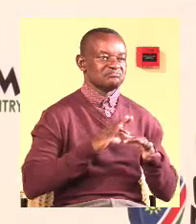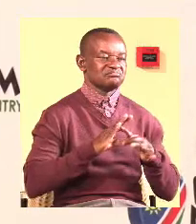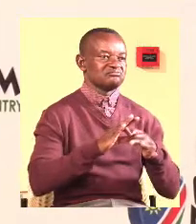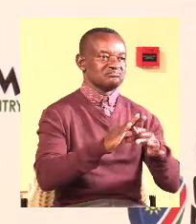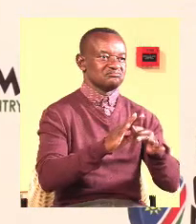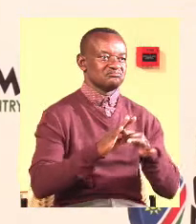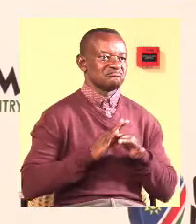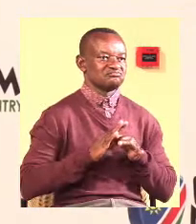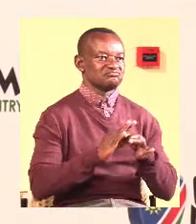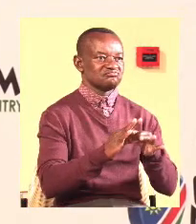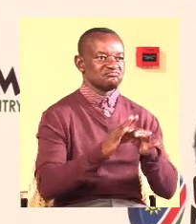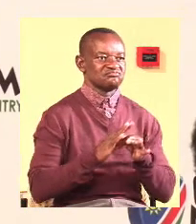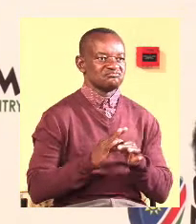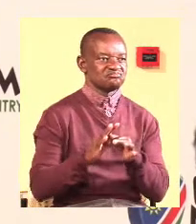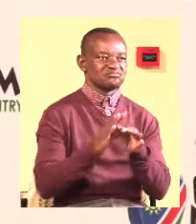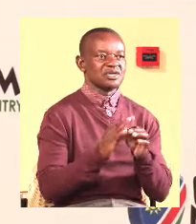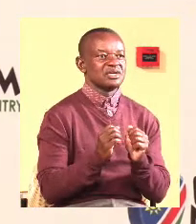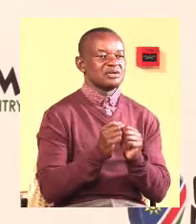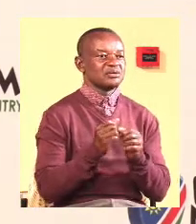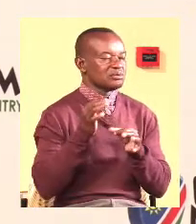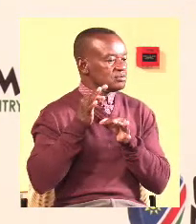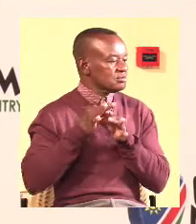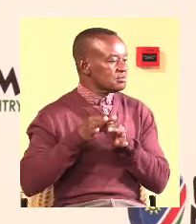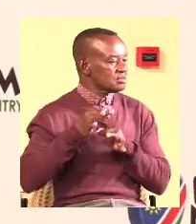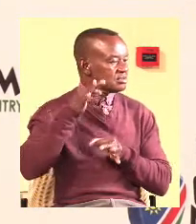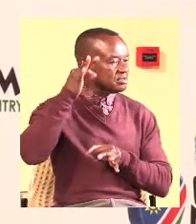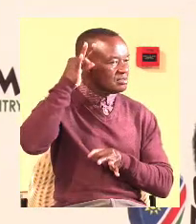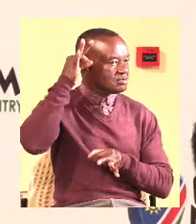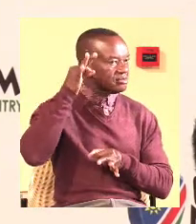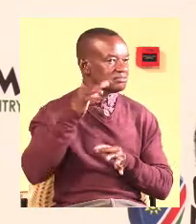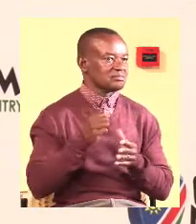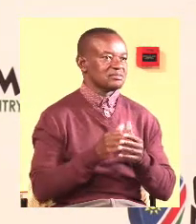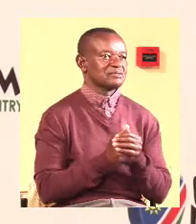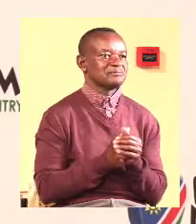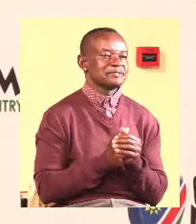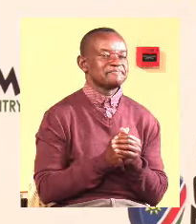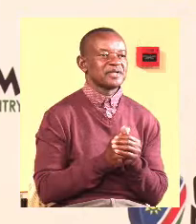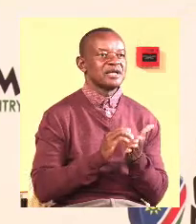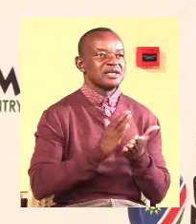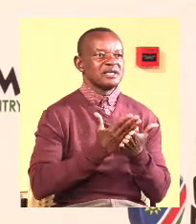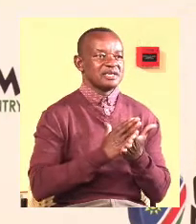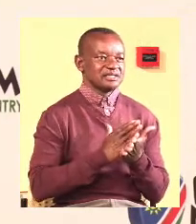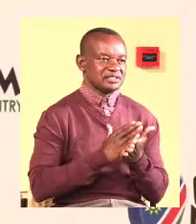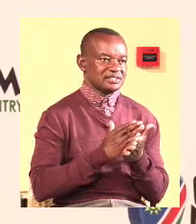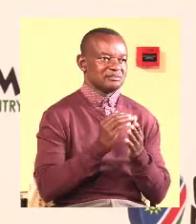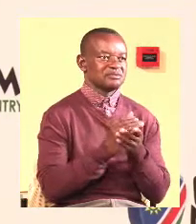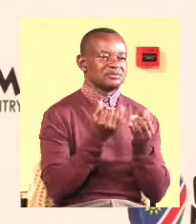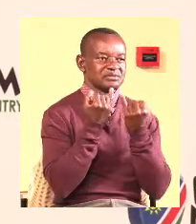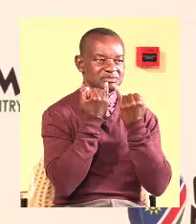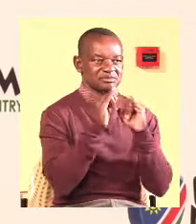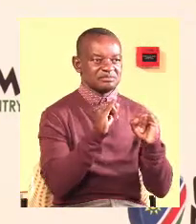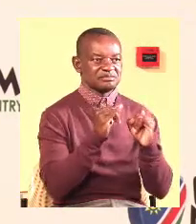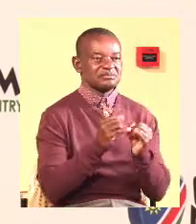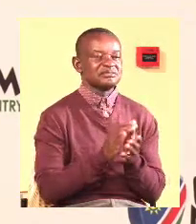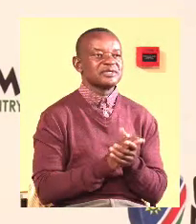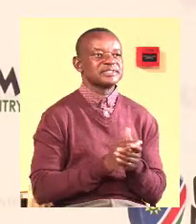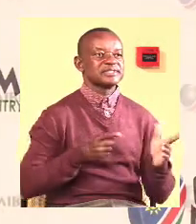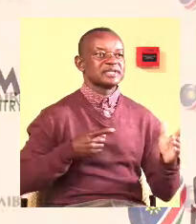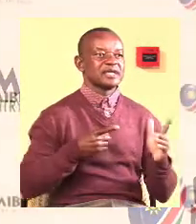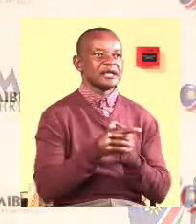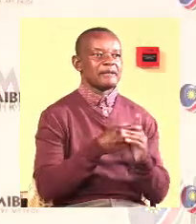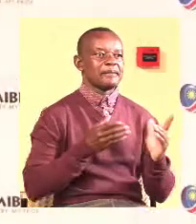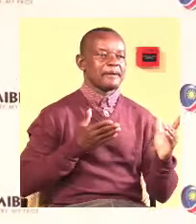information without us getting to those medias, but rather conduct online sessions. Thank you so much. Let's pause here